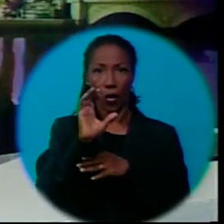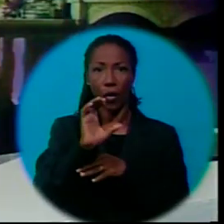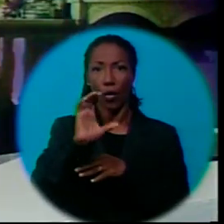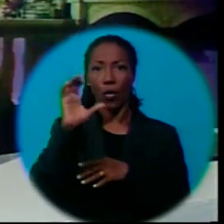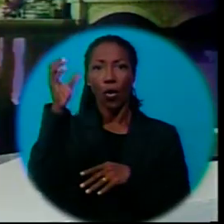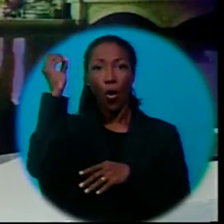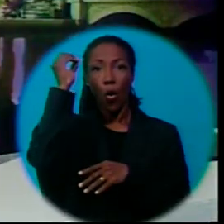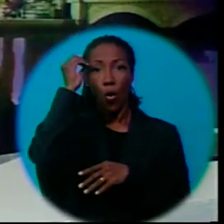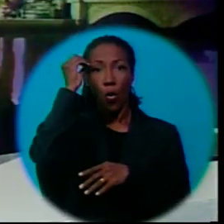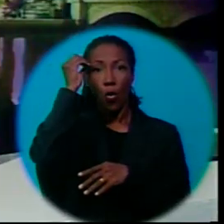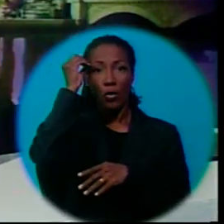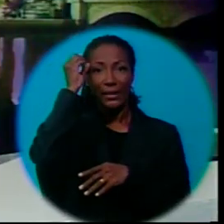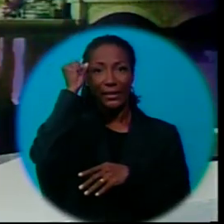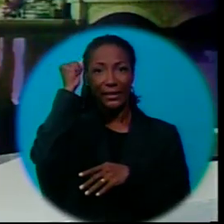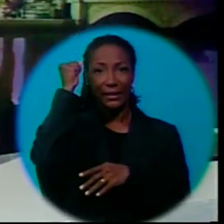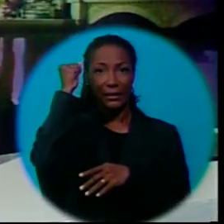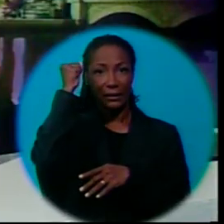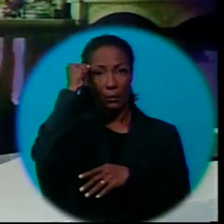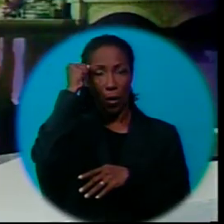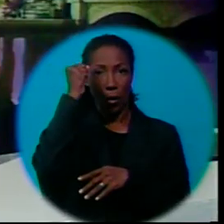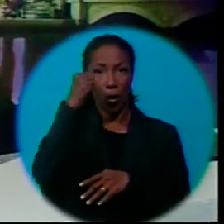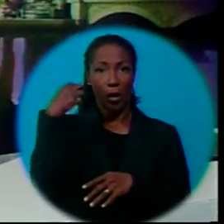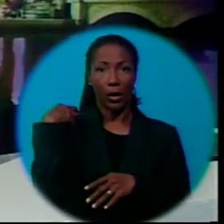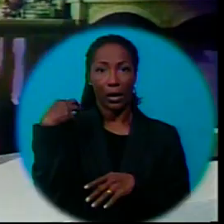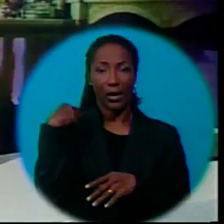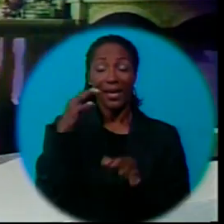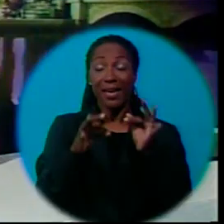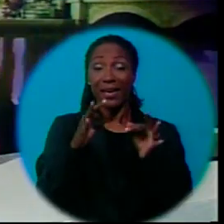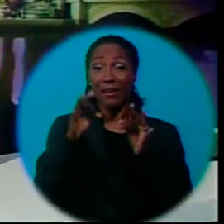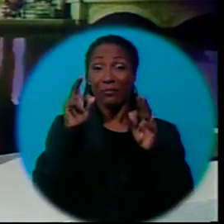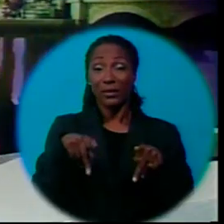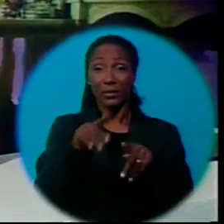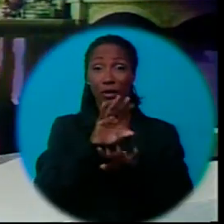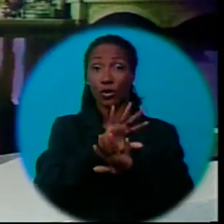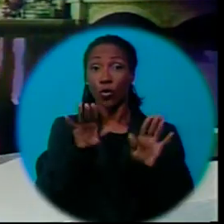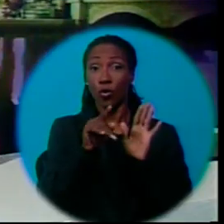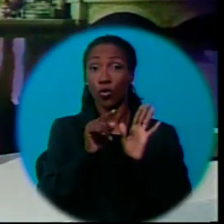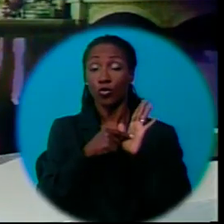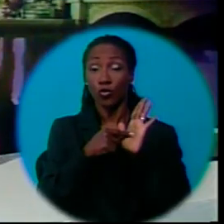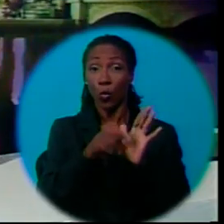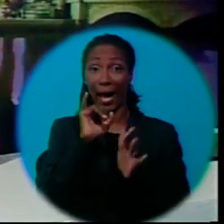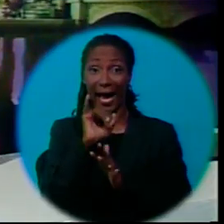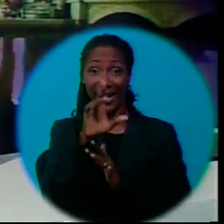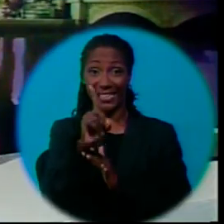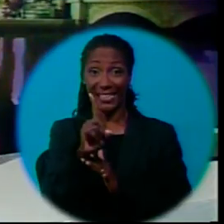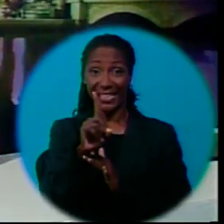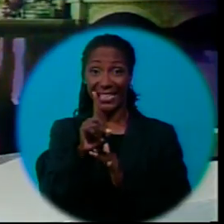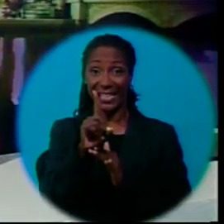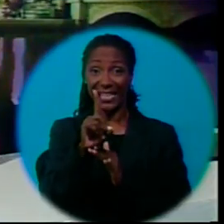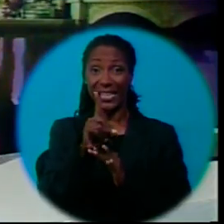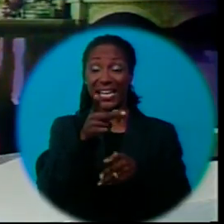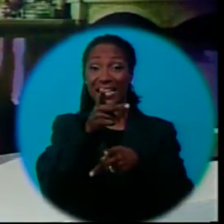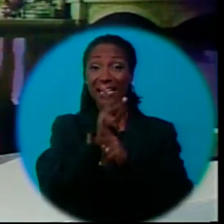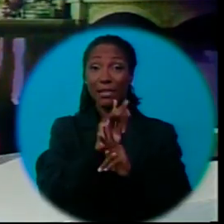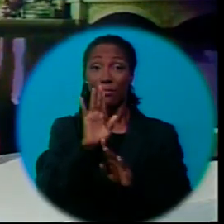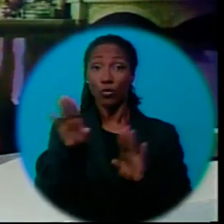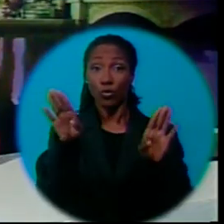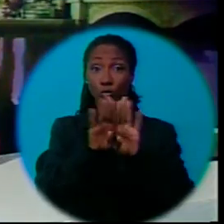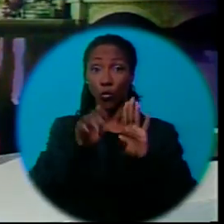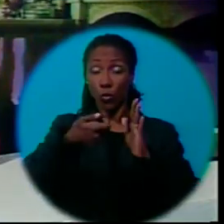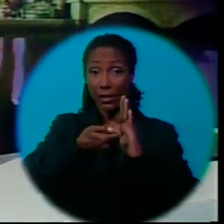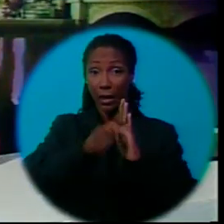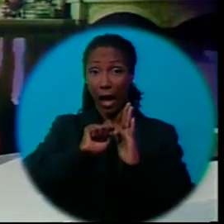Small says Unless people provide some type of identification proving they are who they claim to be keep the doors locked